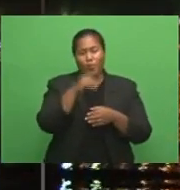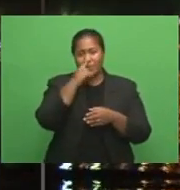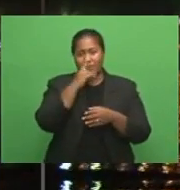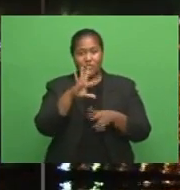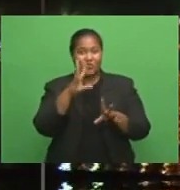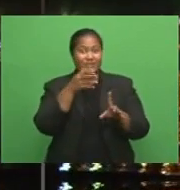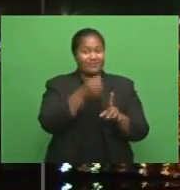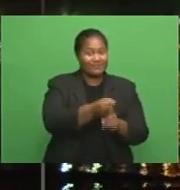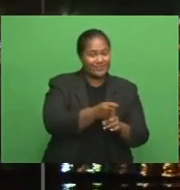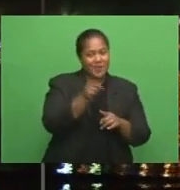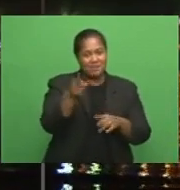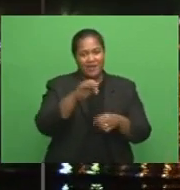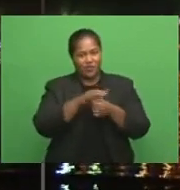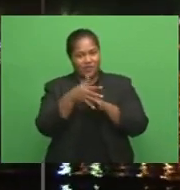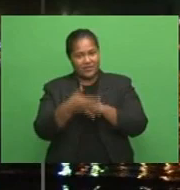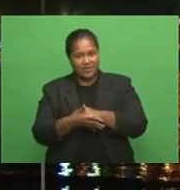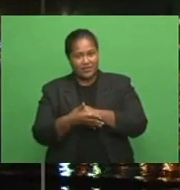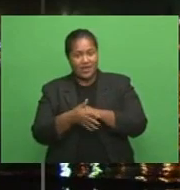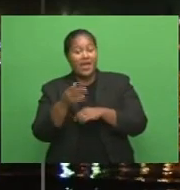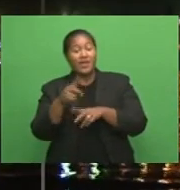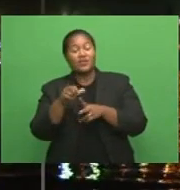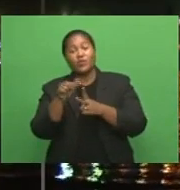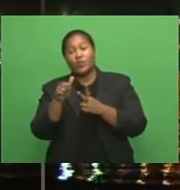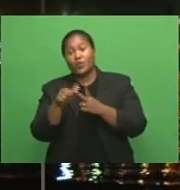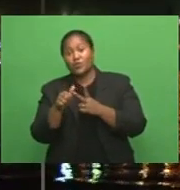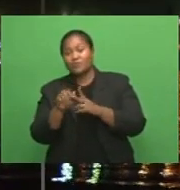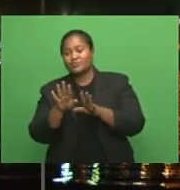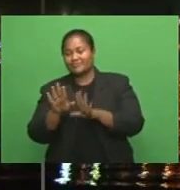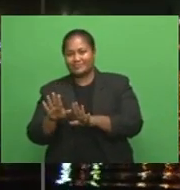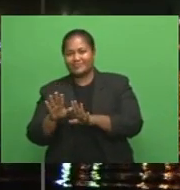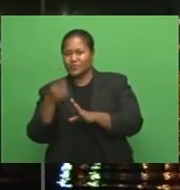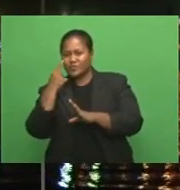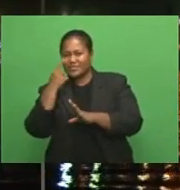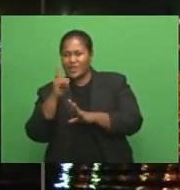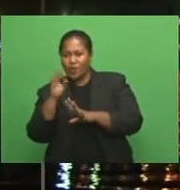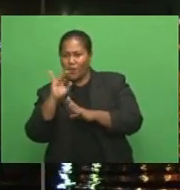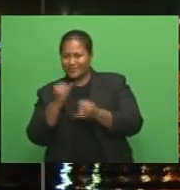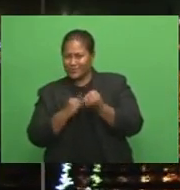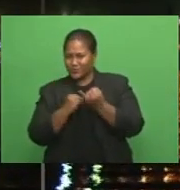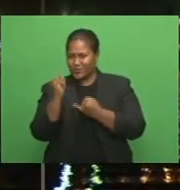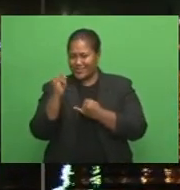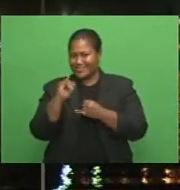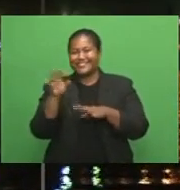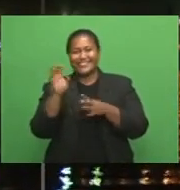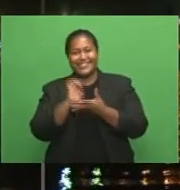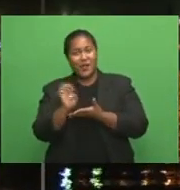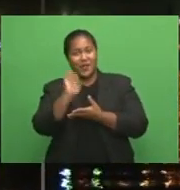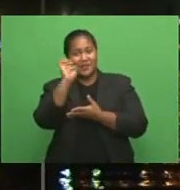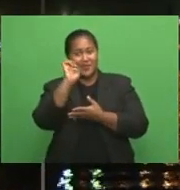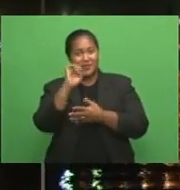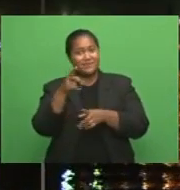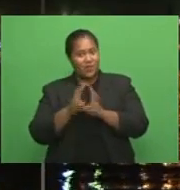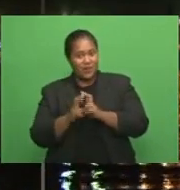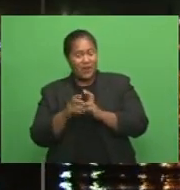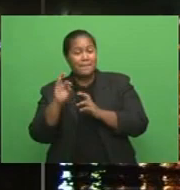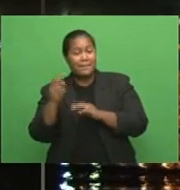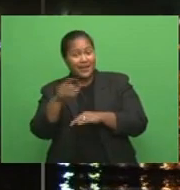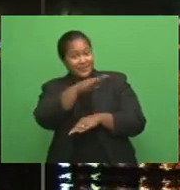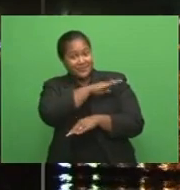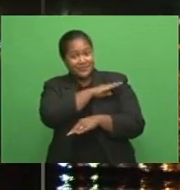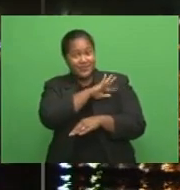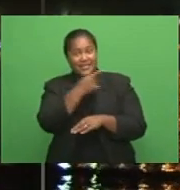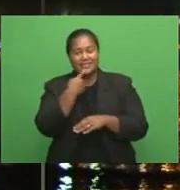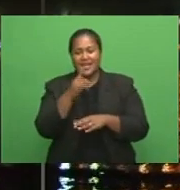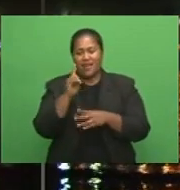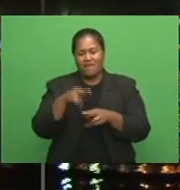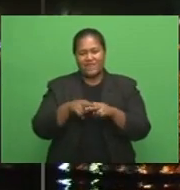by COVID-19 and to also avoid what could be the worst economic catastrophe. Vurengem Bainimarama says Fiji is pressing